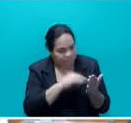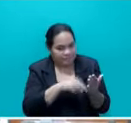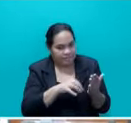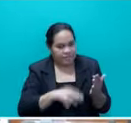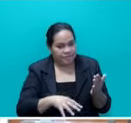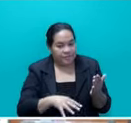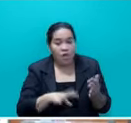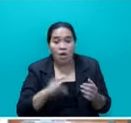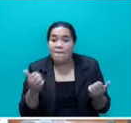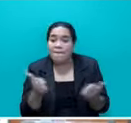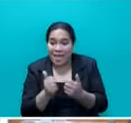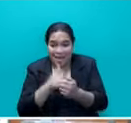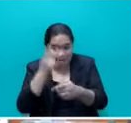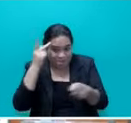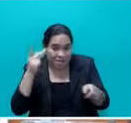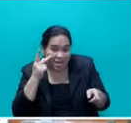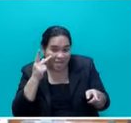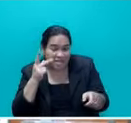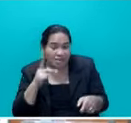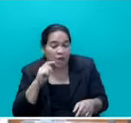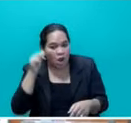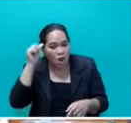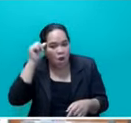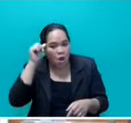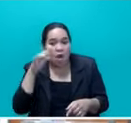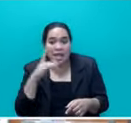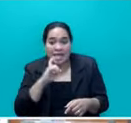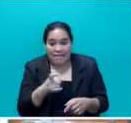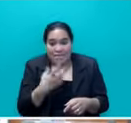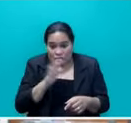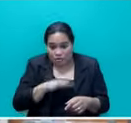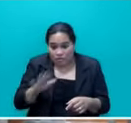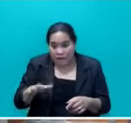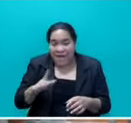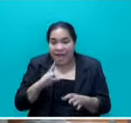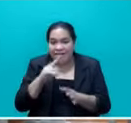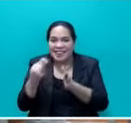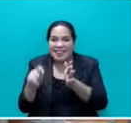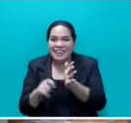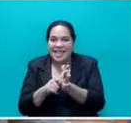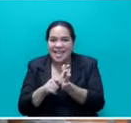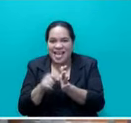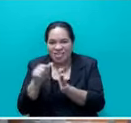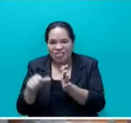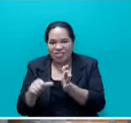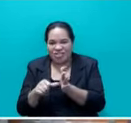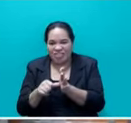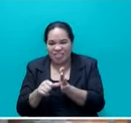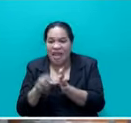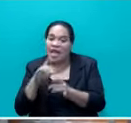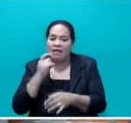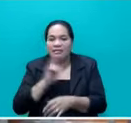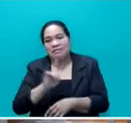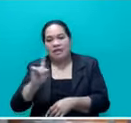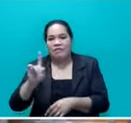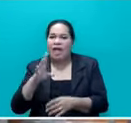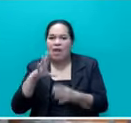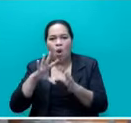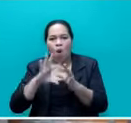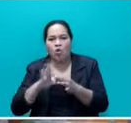would know that if you have teenage children and if they go off, and as Honorable Tambuya says, experimental